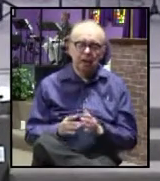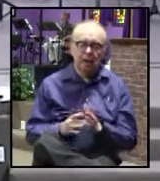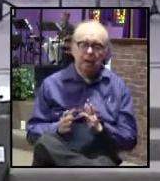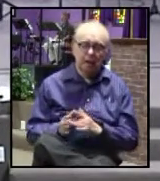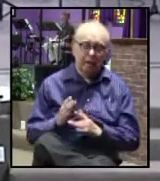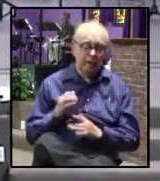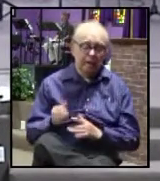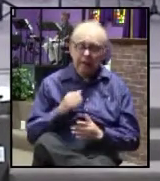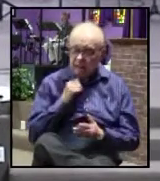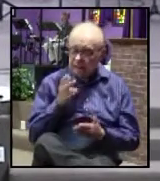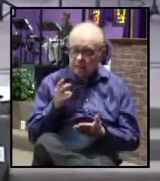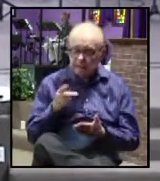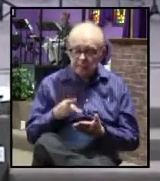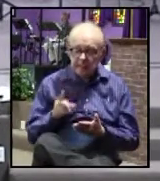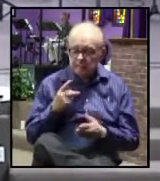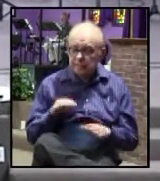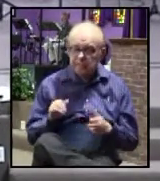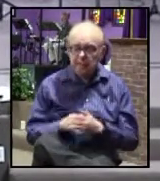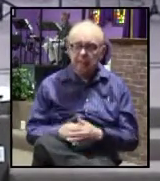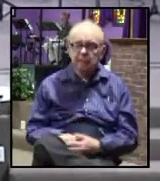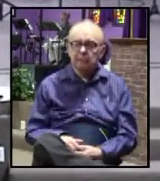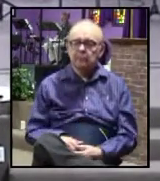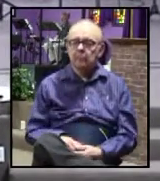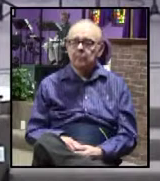Jesus here is not paid to do this.